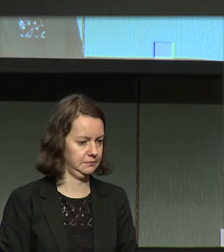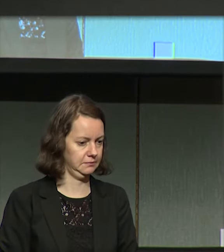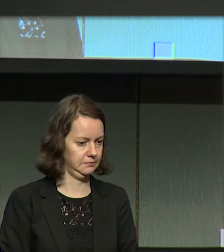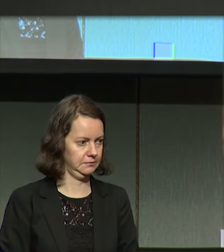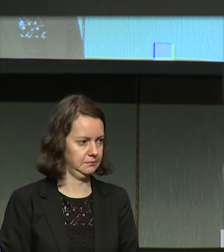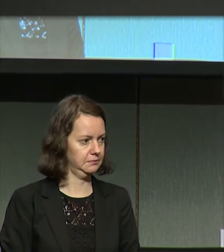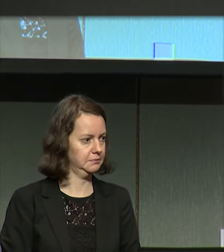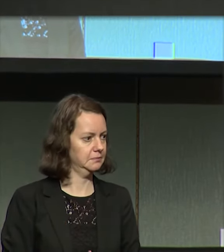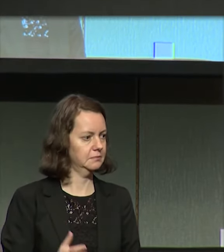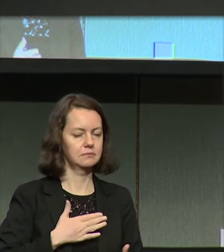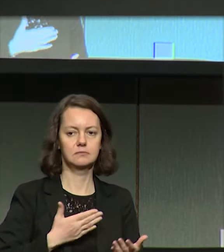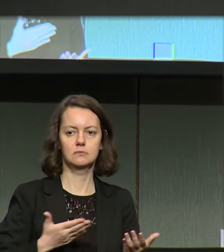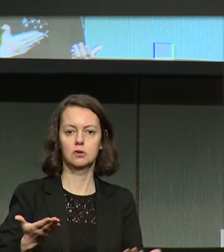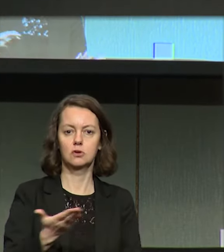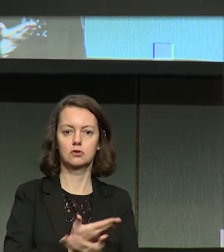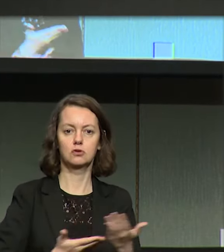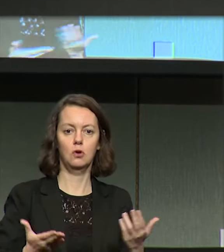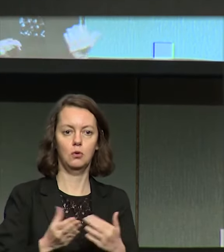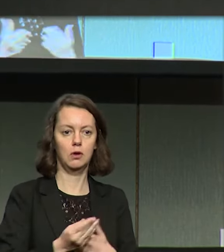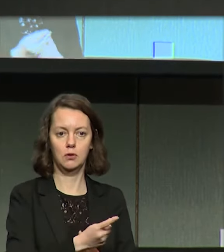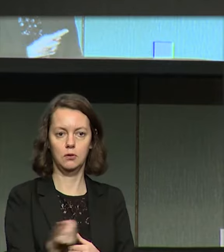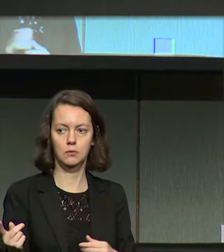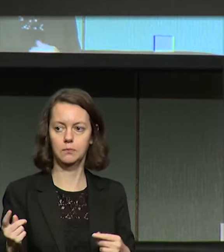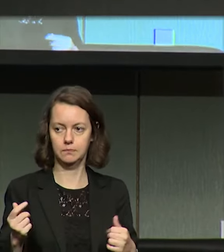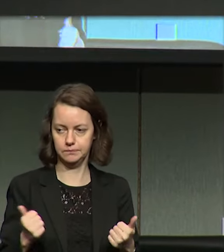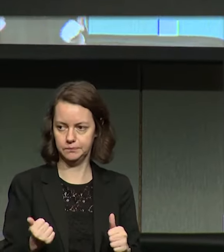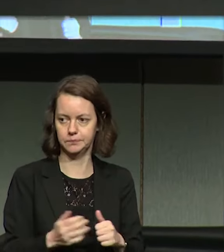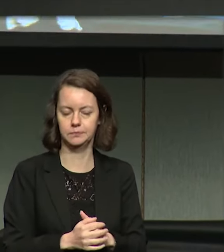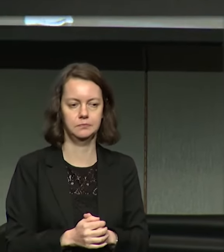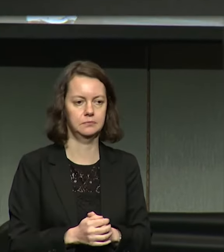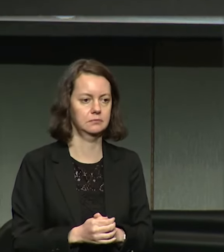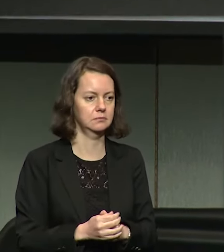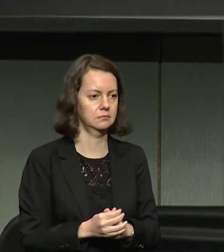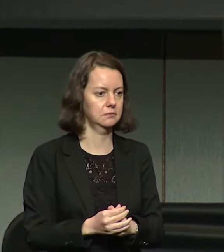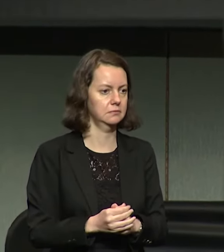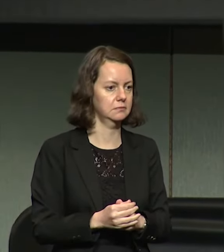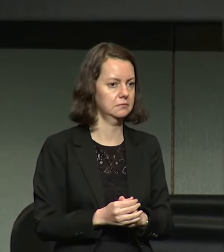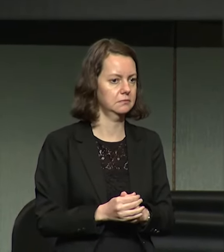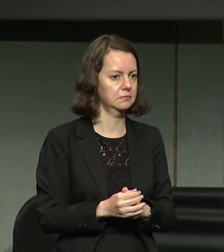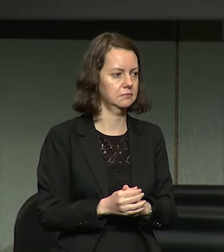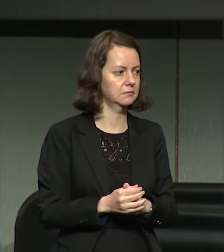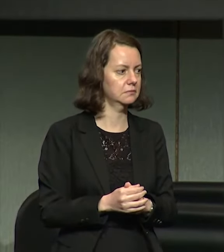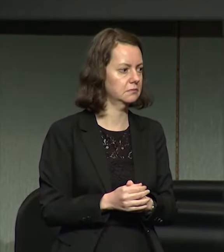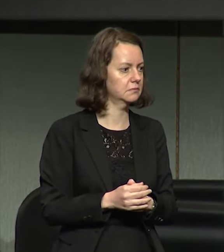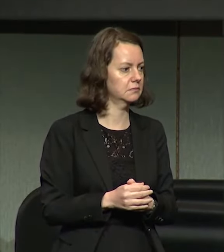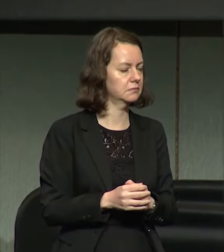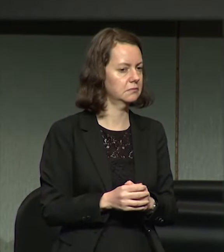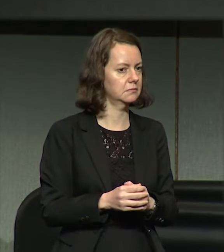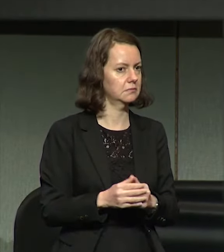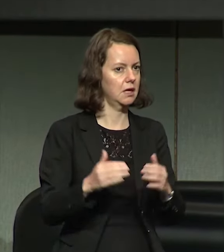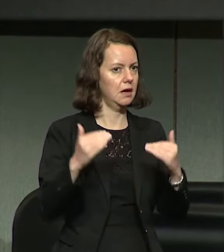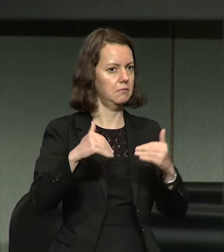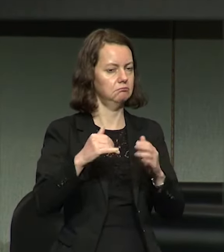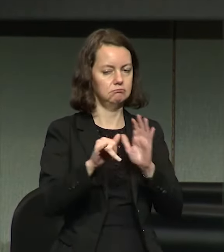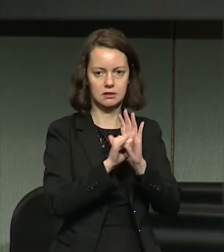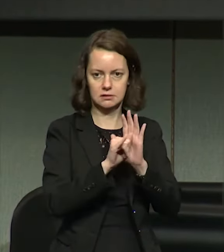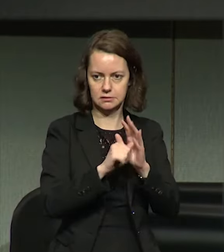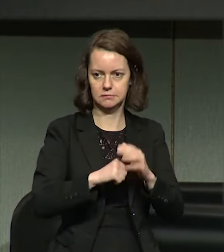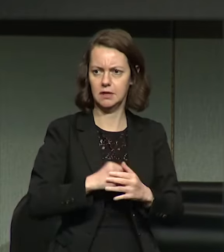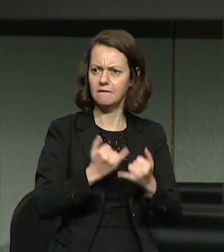So that's the conversation I wanted to have with you about this this stratified ontology. I think it's a really interesting thing,